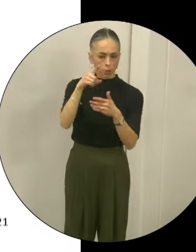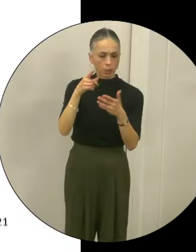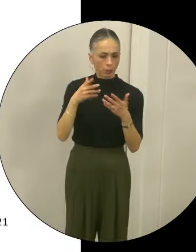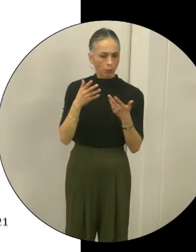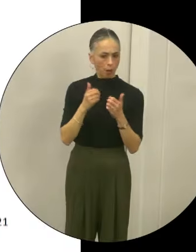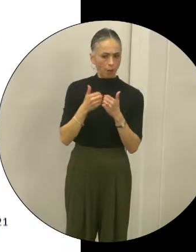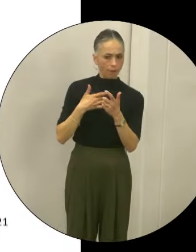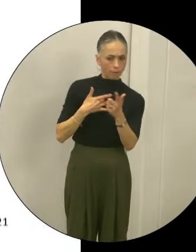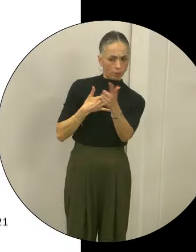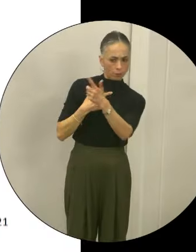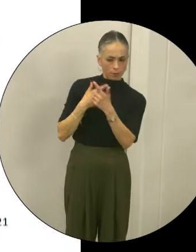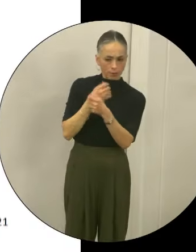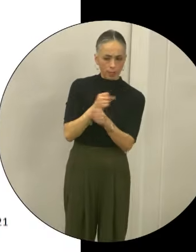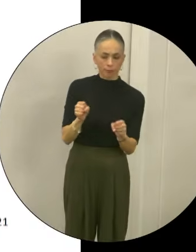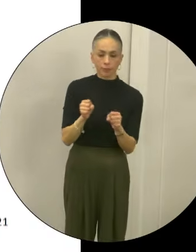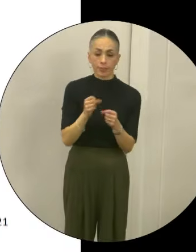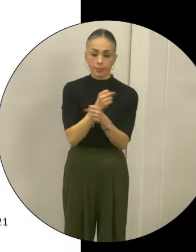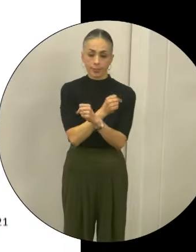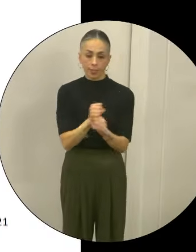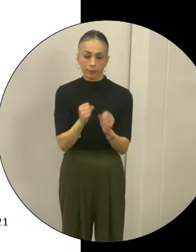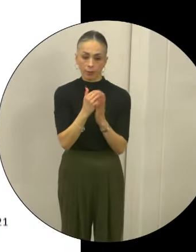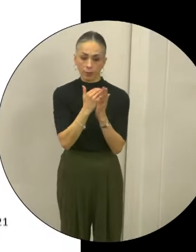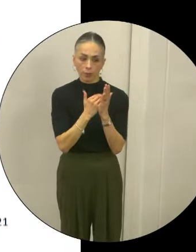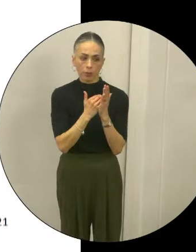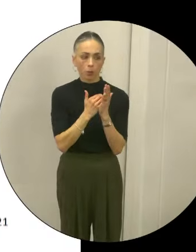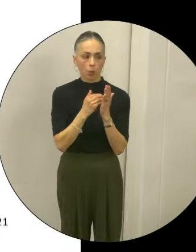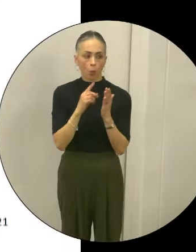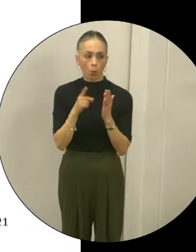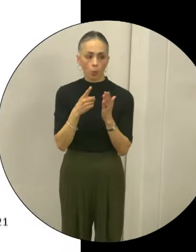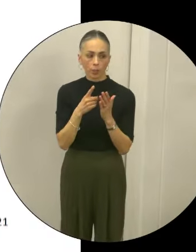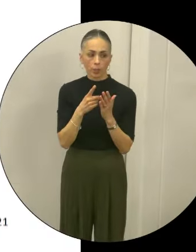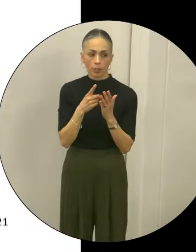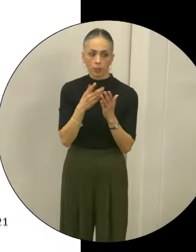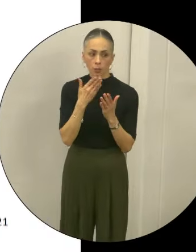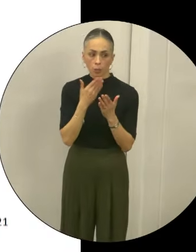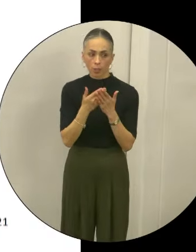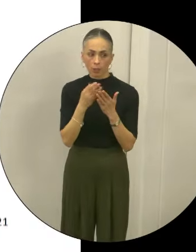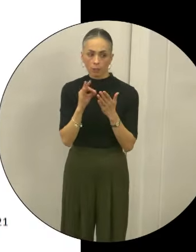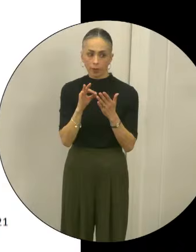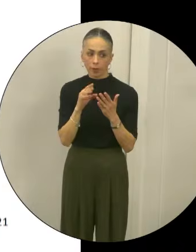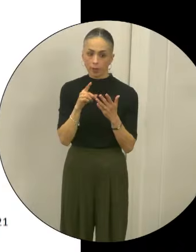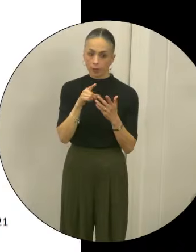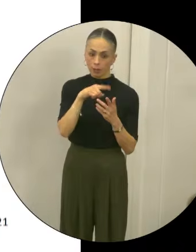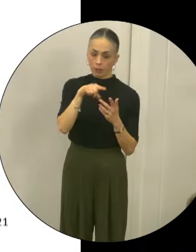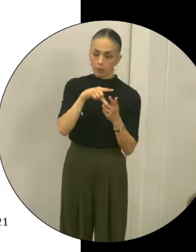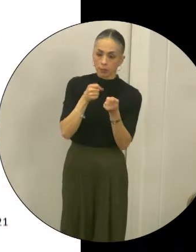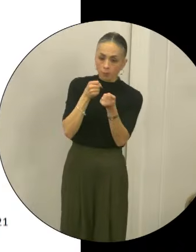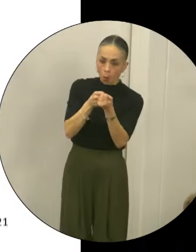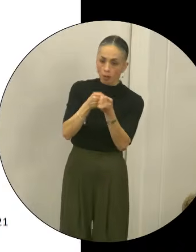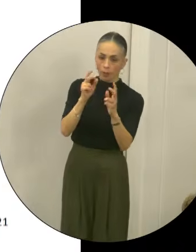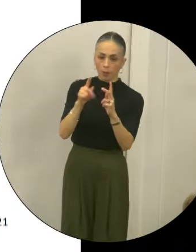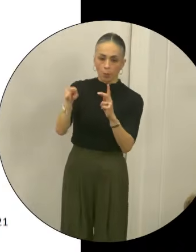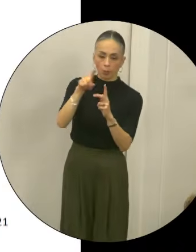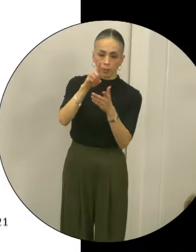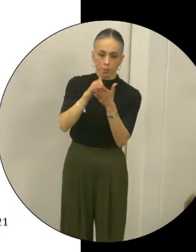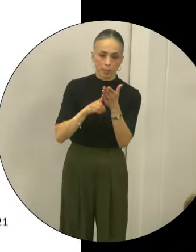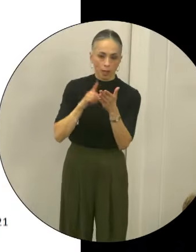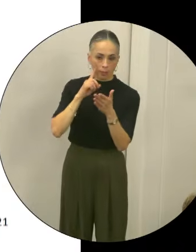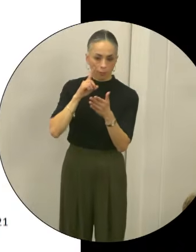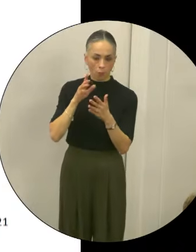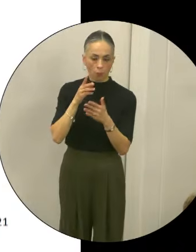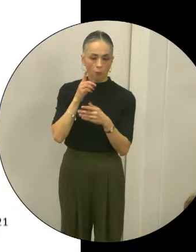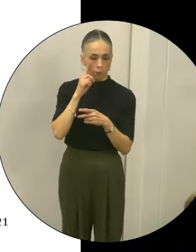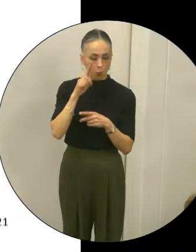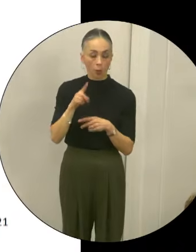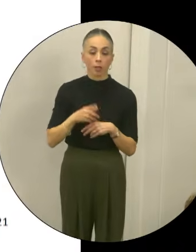only effective when they are informed by the perspectives of those they are designed to support. Second, we